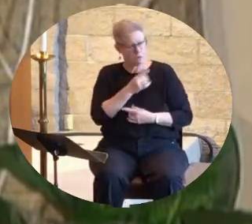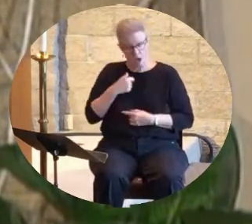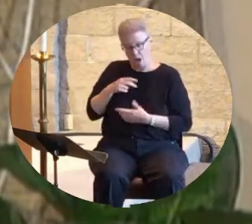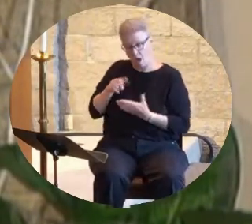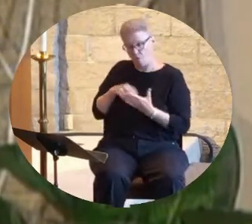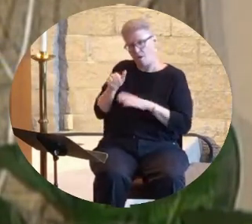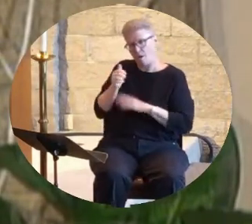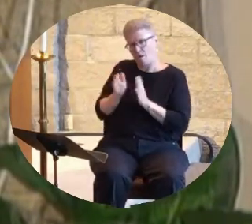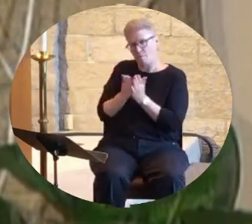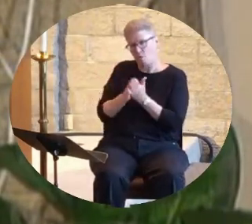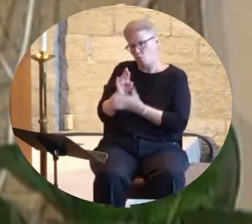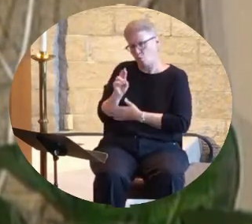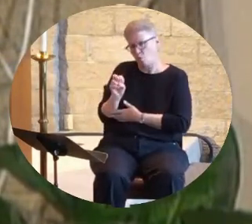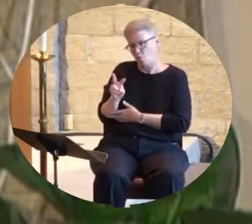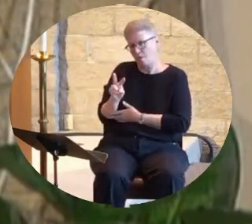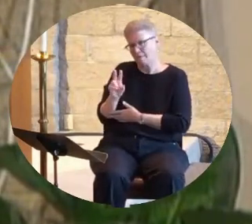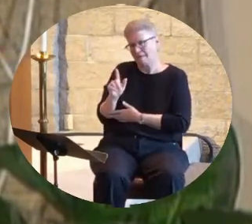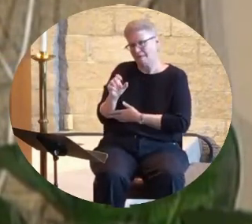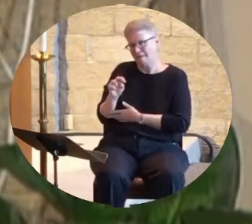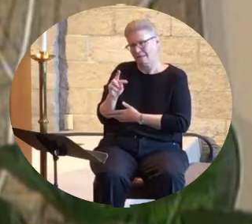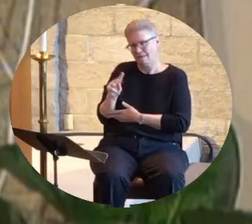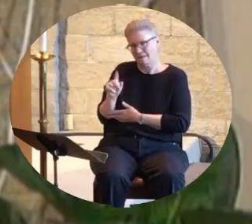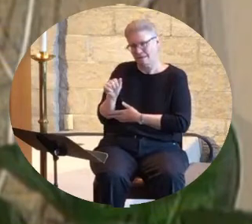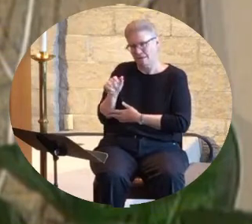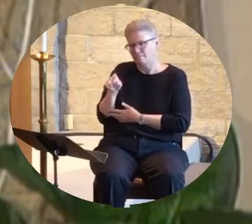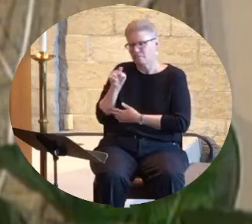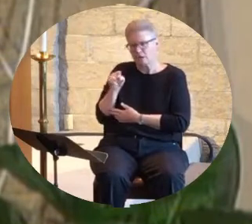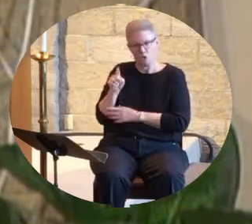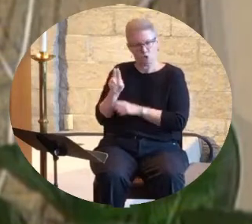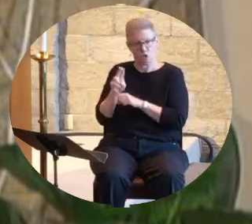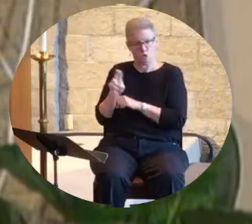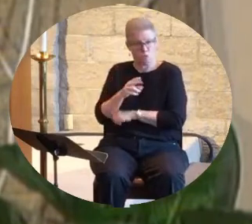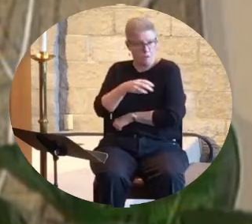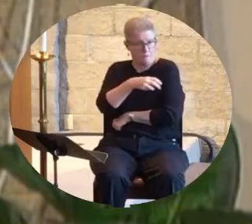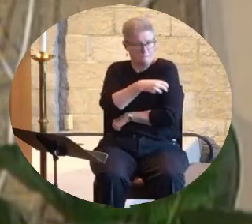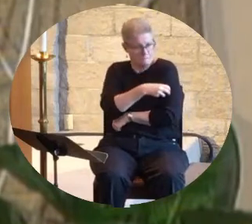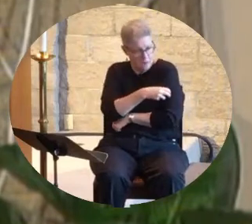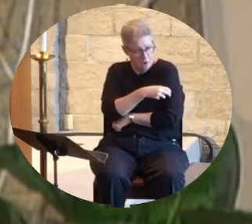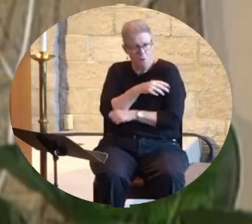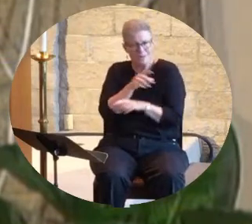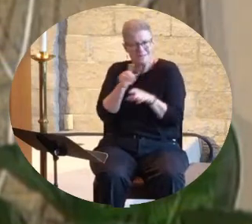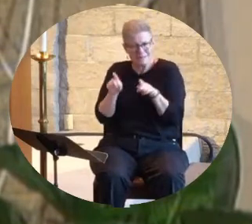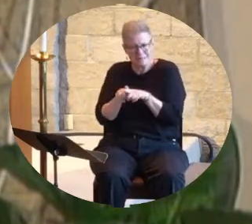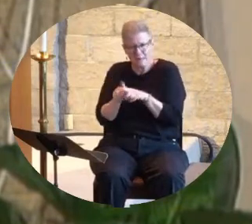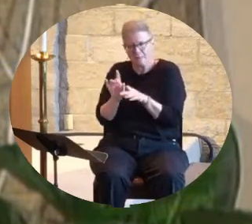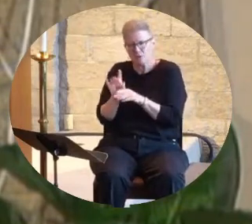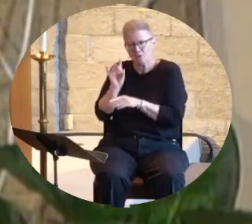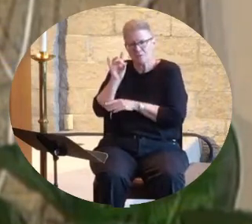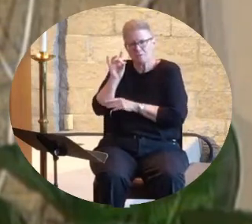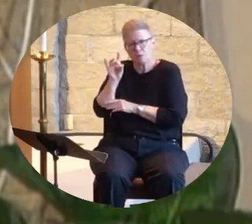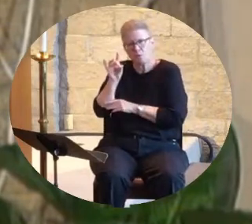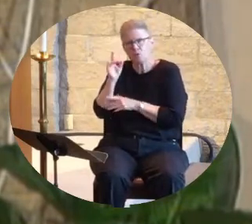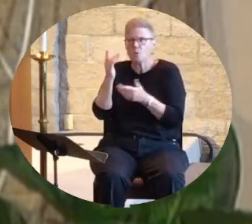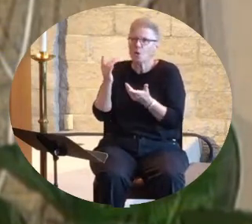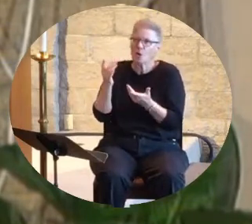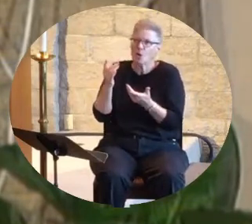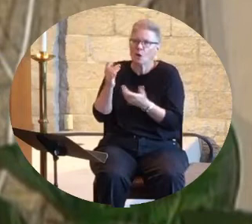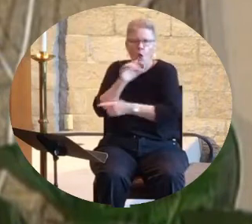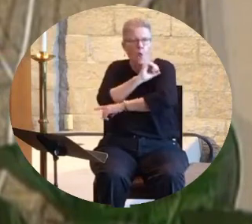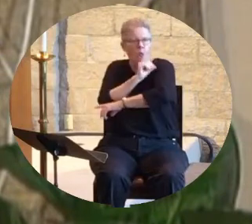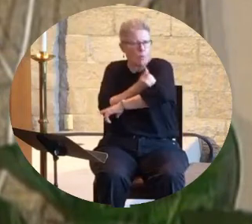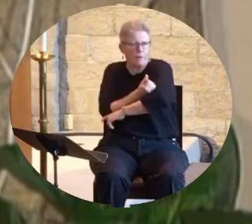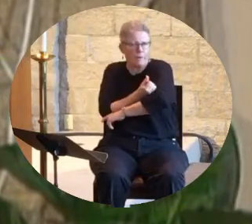she used power as spiritual authority. And I truly enjoyed her take on that. You